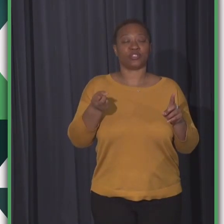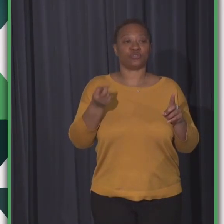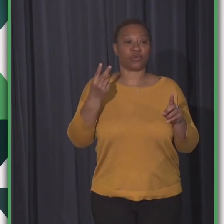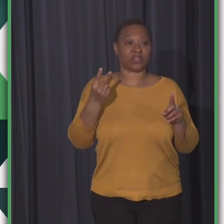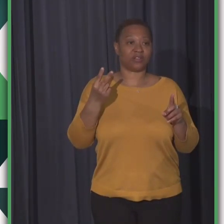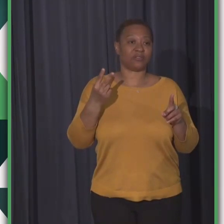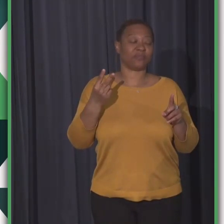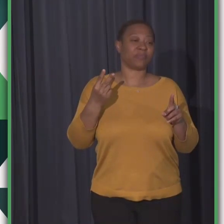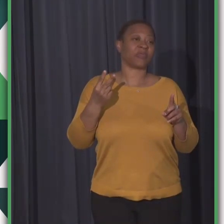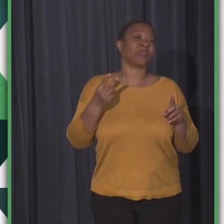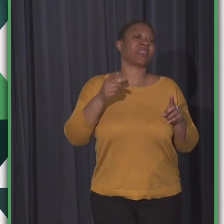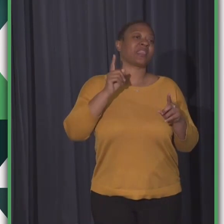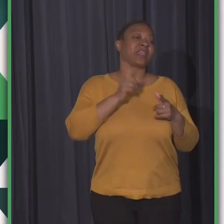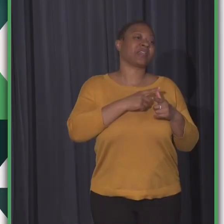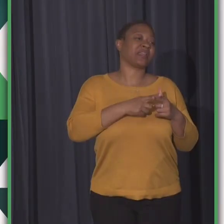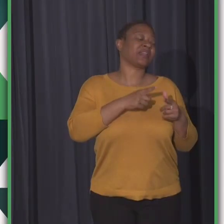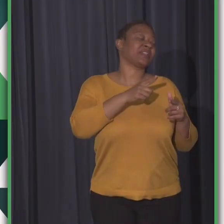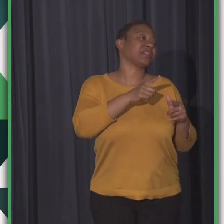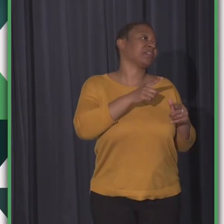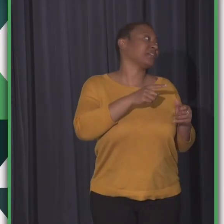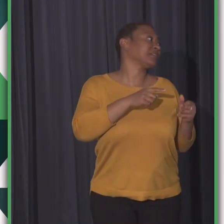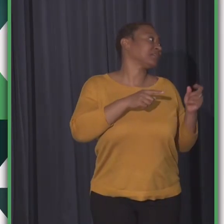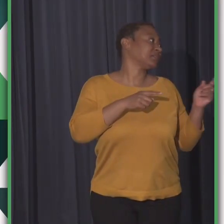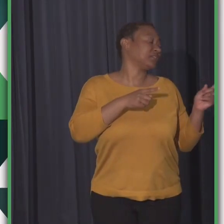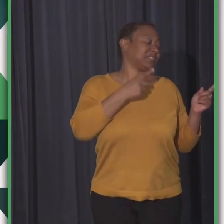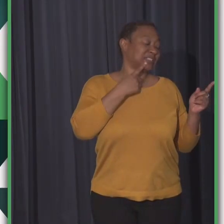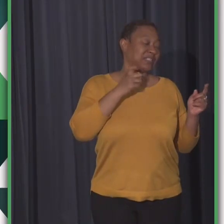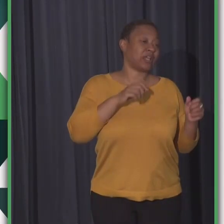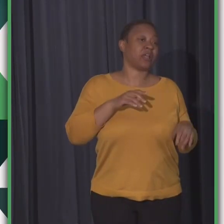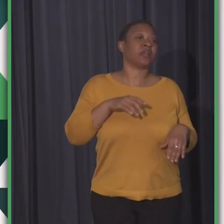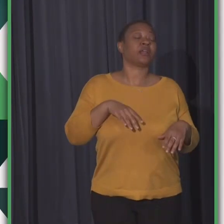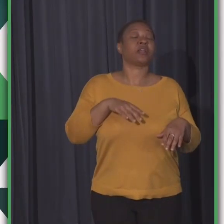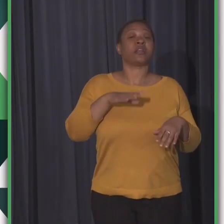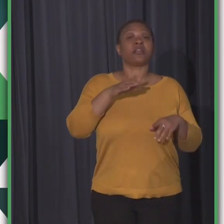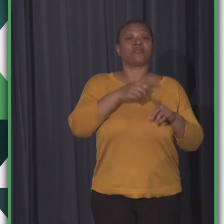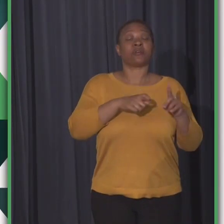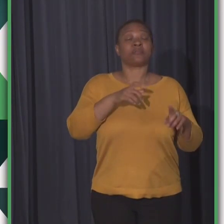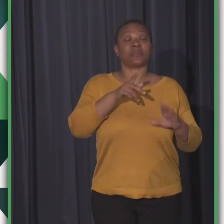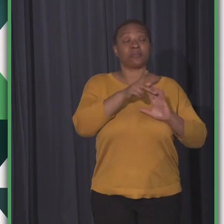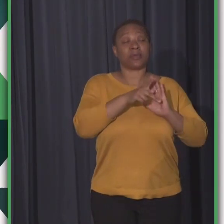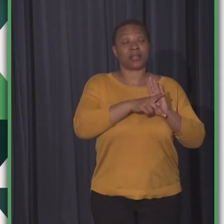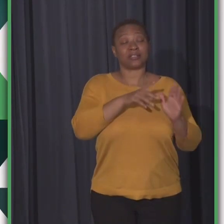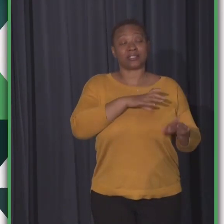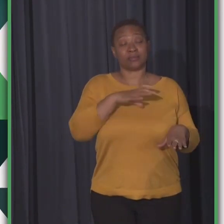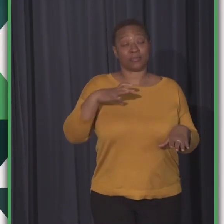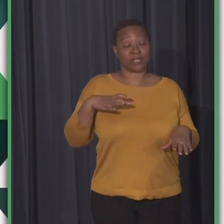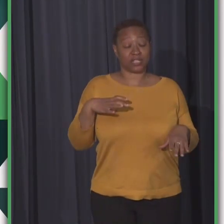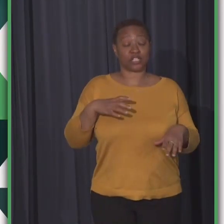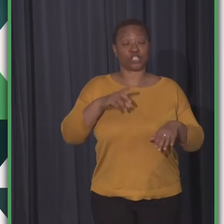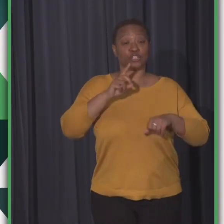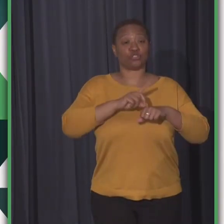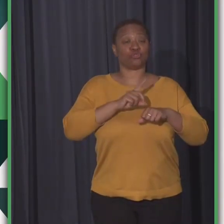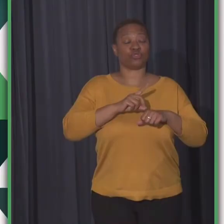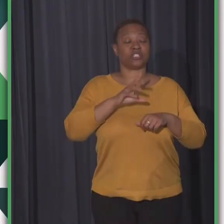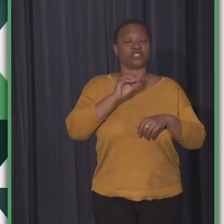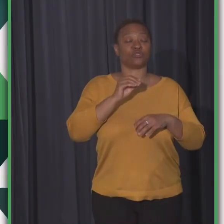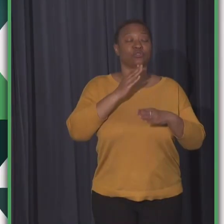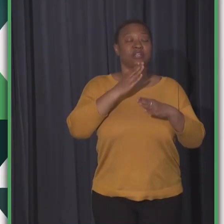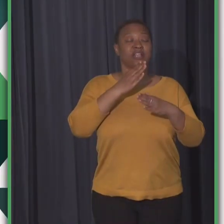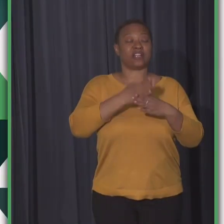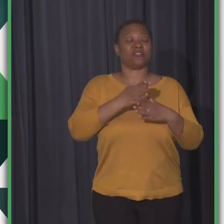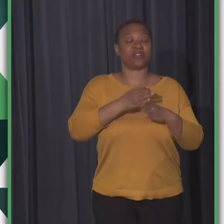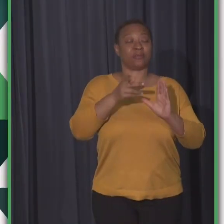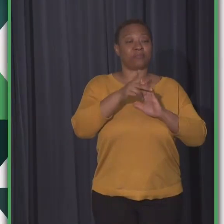Mr. Chairman needs to say that motion so that it is. So by direction of the Policy Committee, The duty to intervene policy,